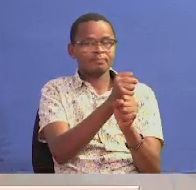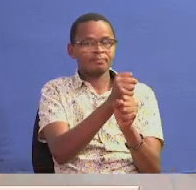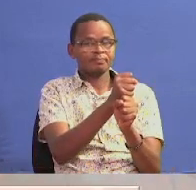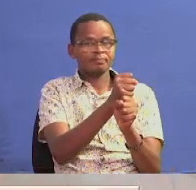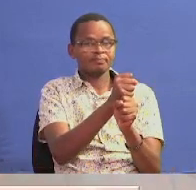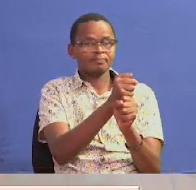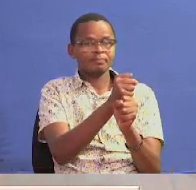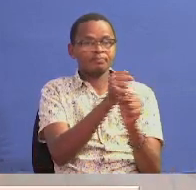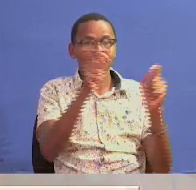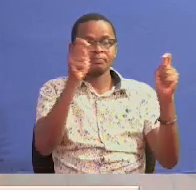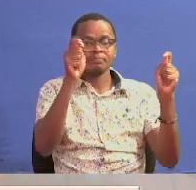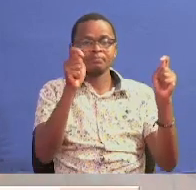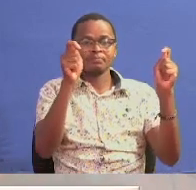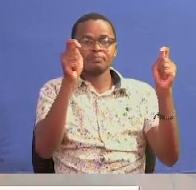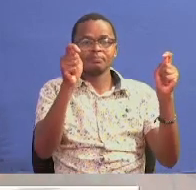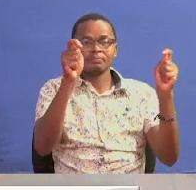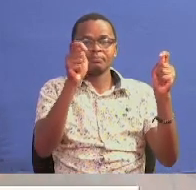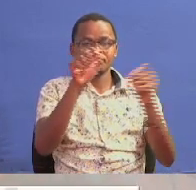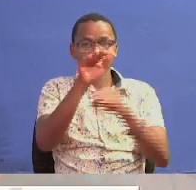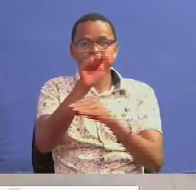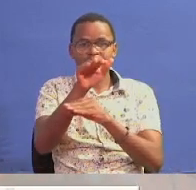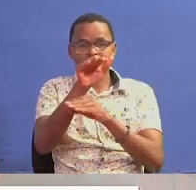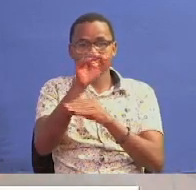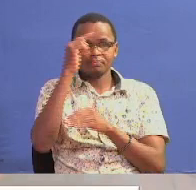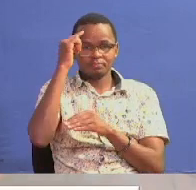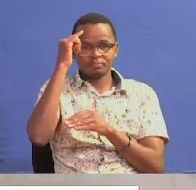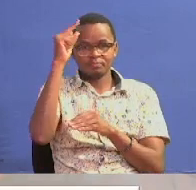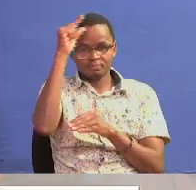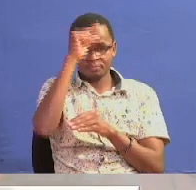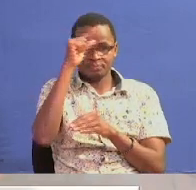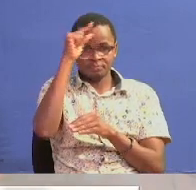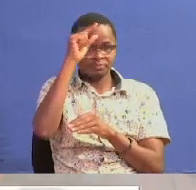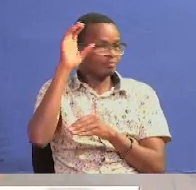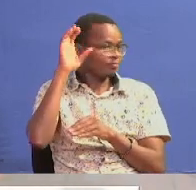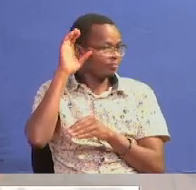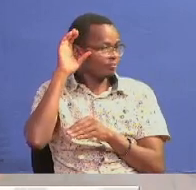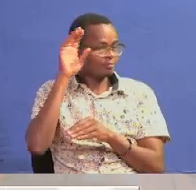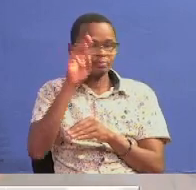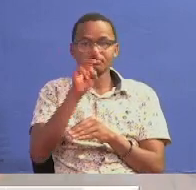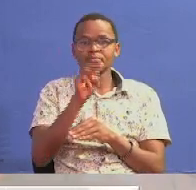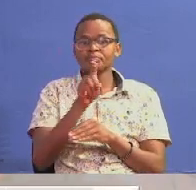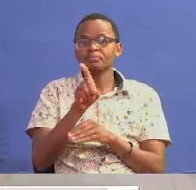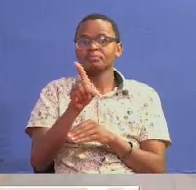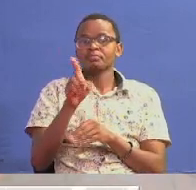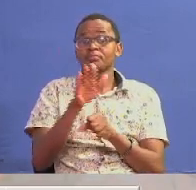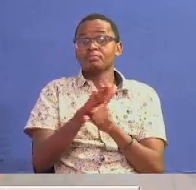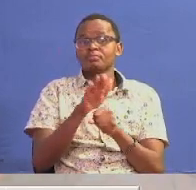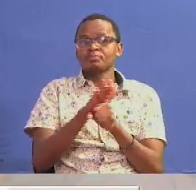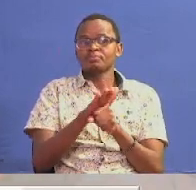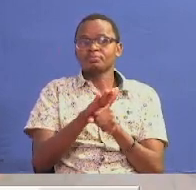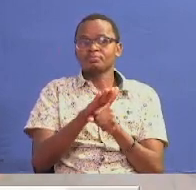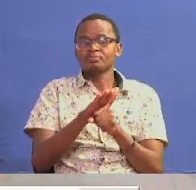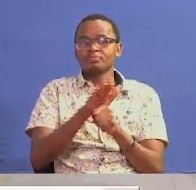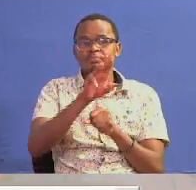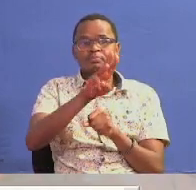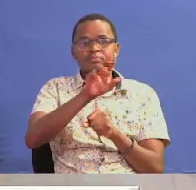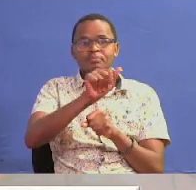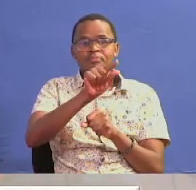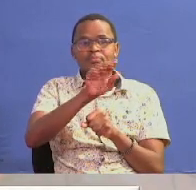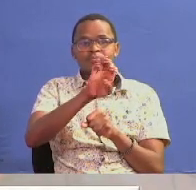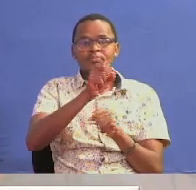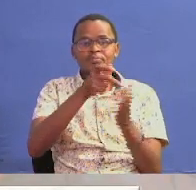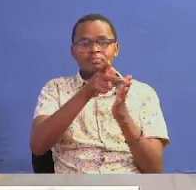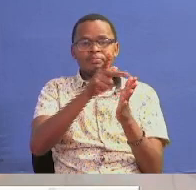associations go into the streets and call out for the government to listen to them, especially as far as wages is